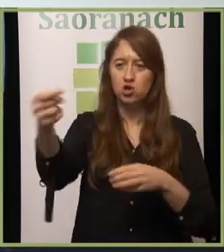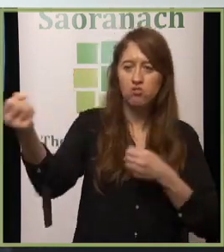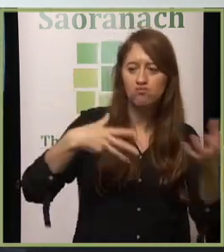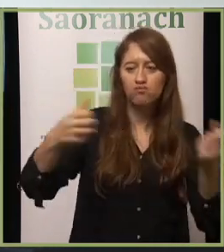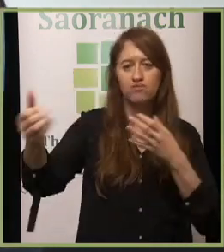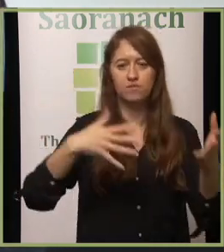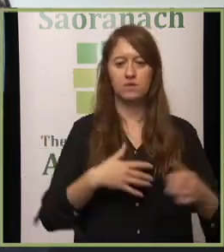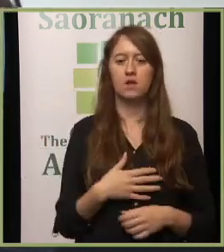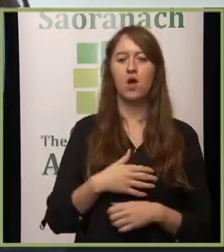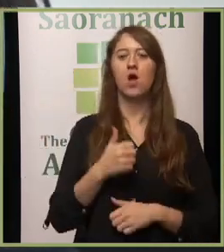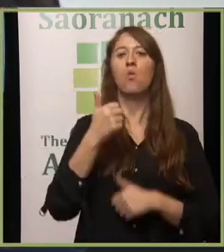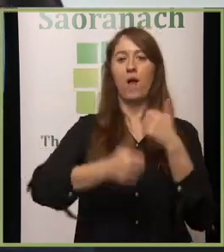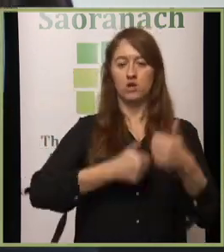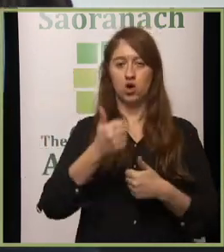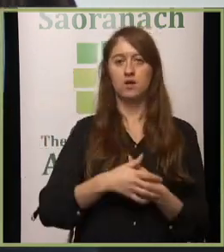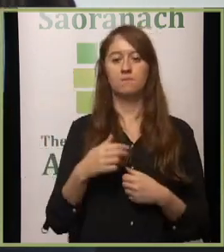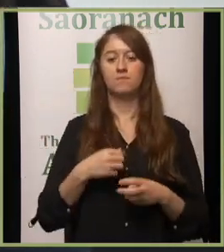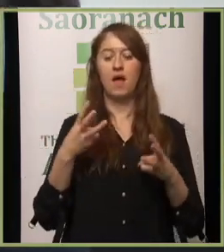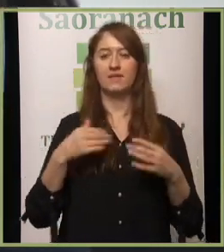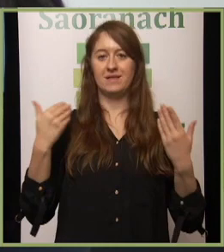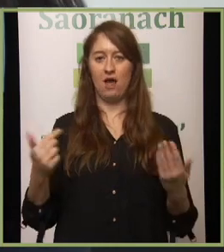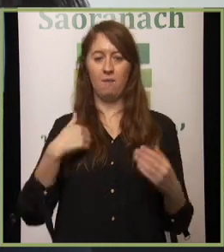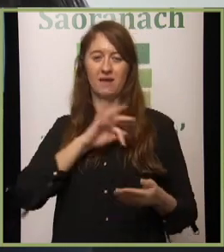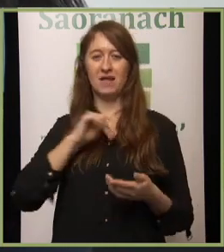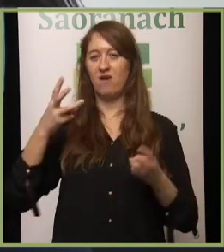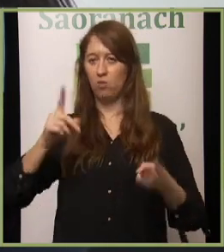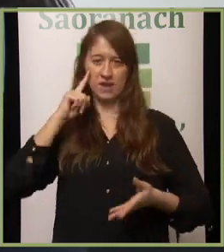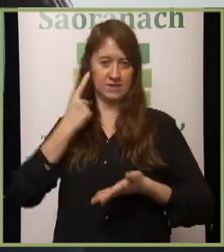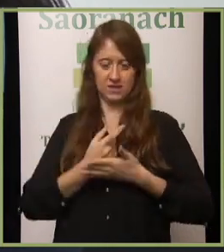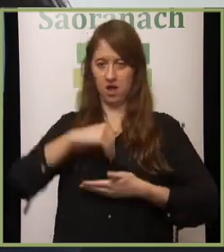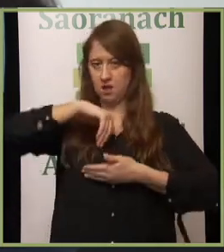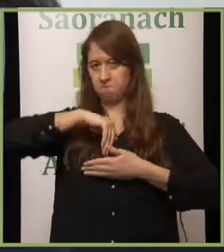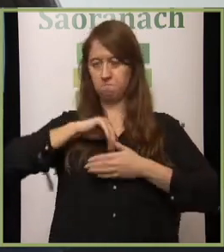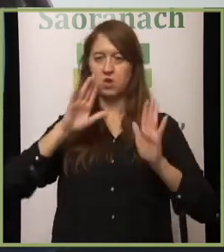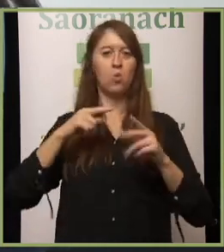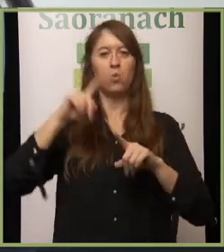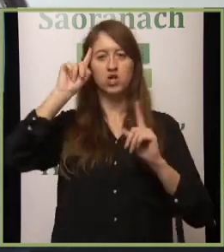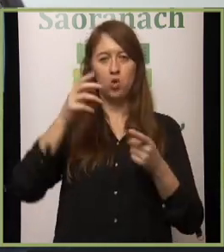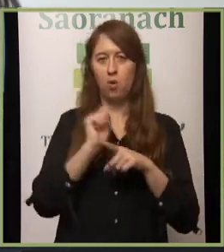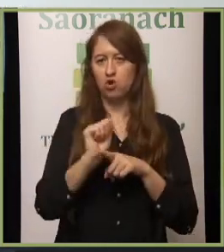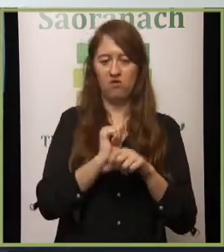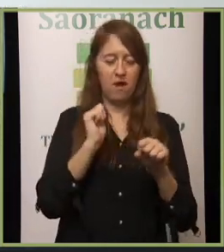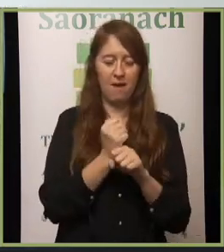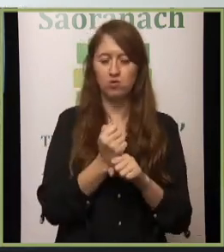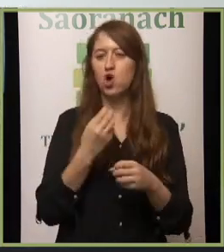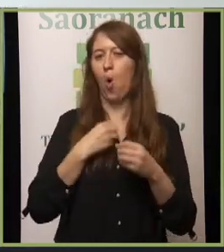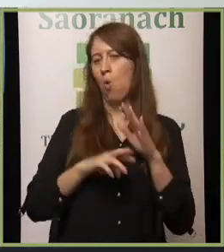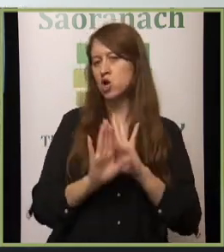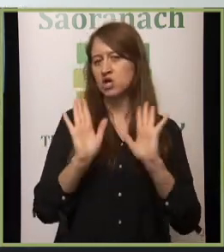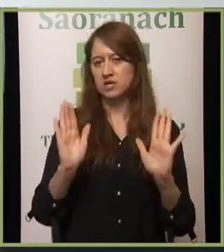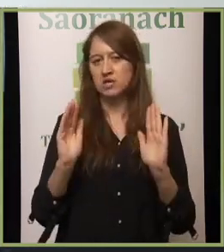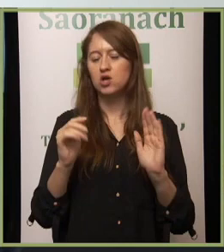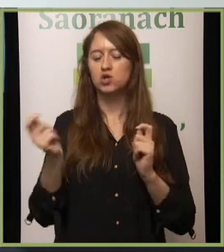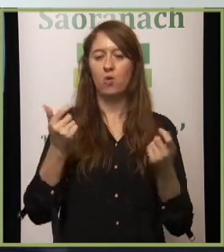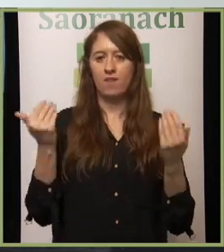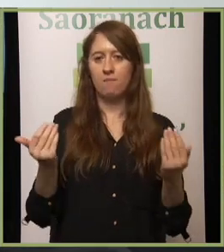I'm making an executive decision on the other two because we don't know enough, Brendan, and we don't know enough, Jean, about the ownership, okay, to get into it. So that's where we're going